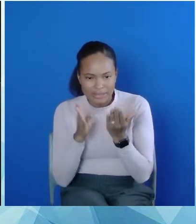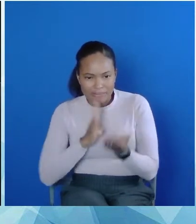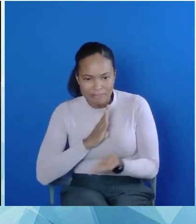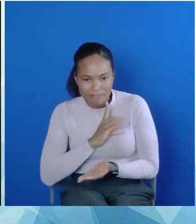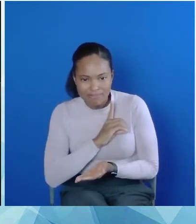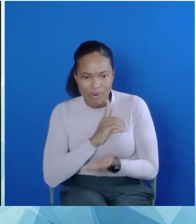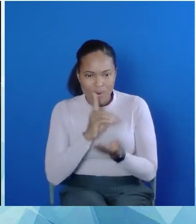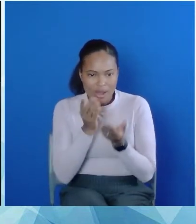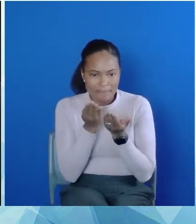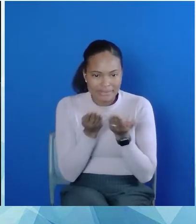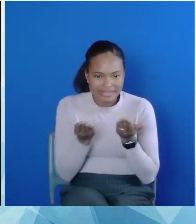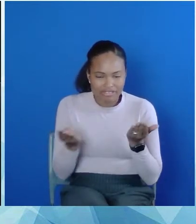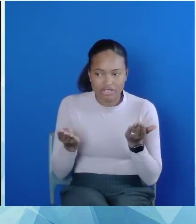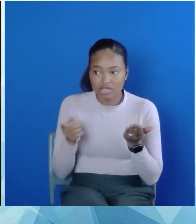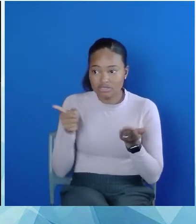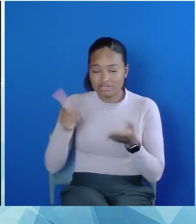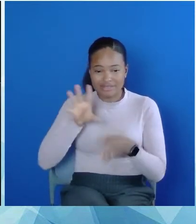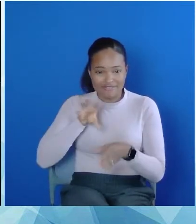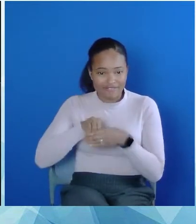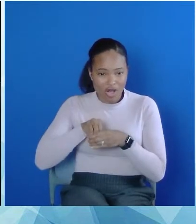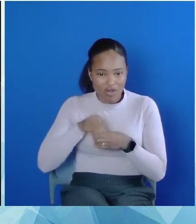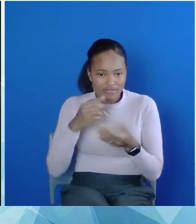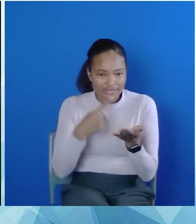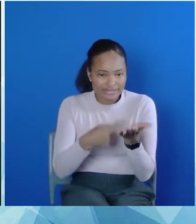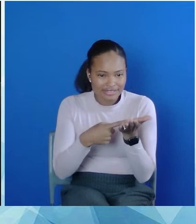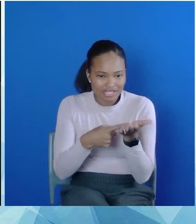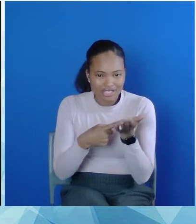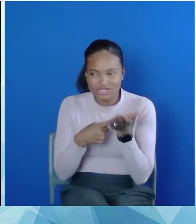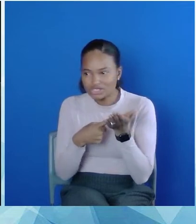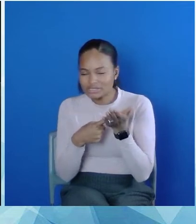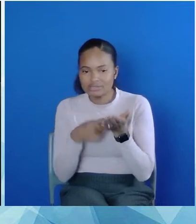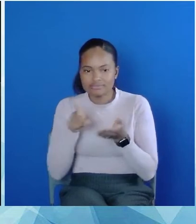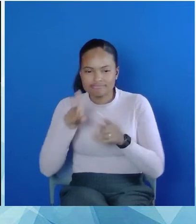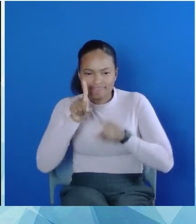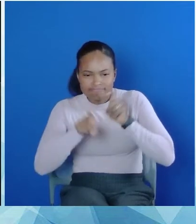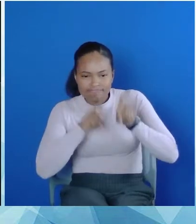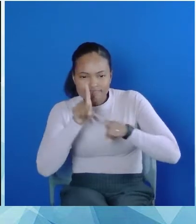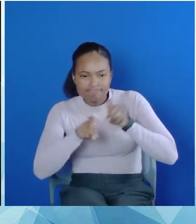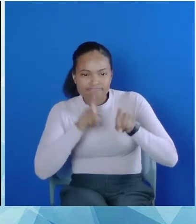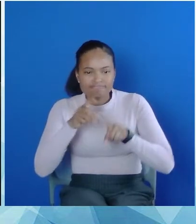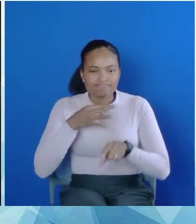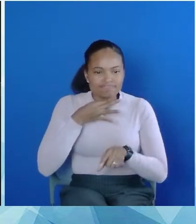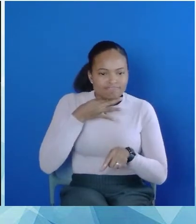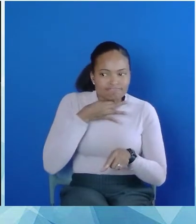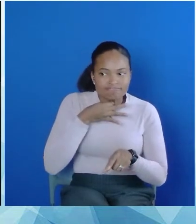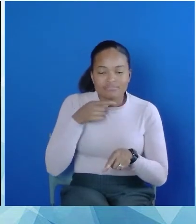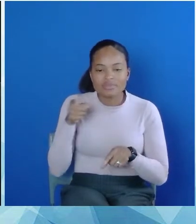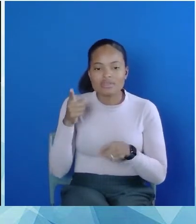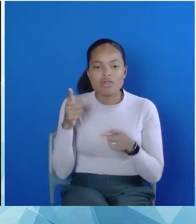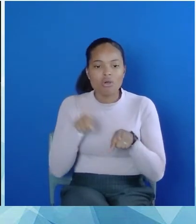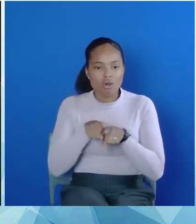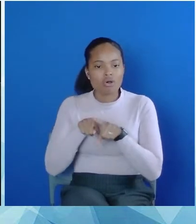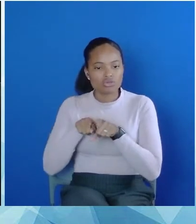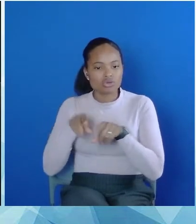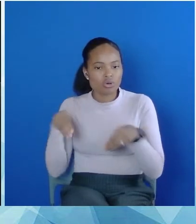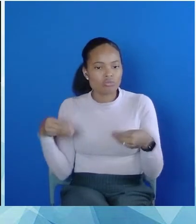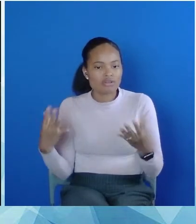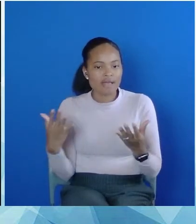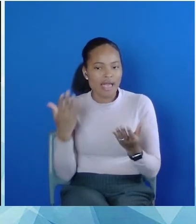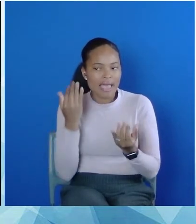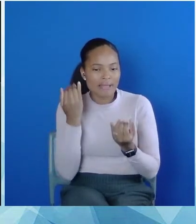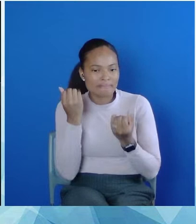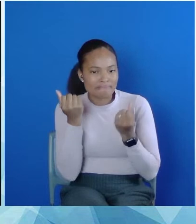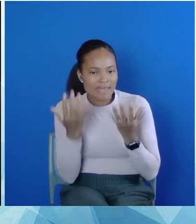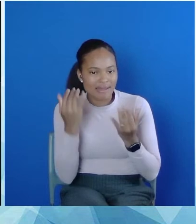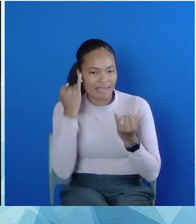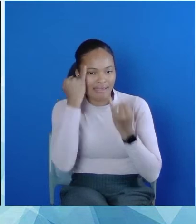in discussions. He asked questions and also contributed many ideas. So we really